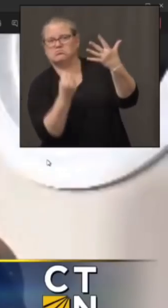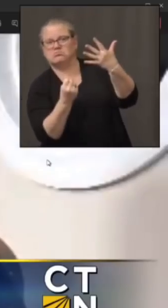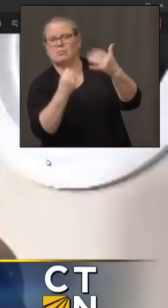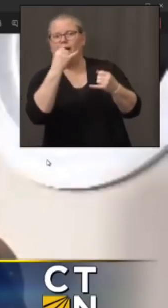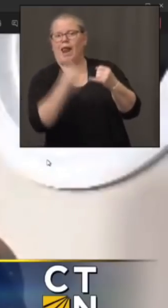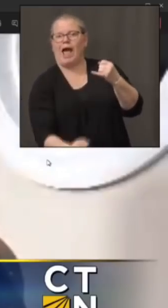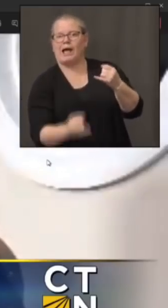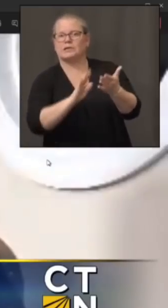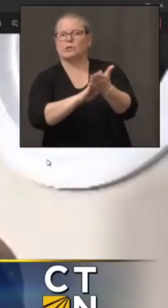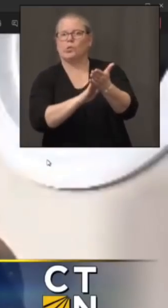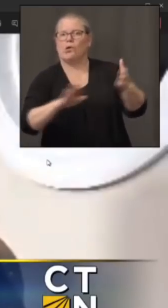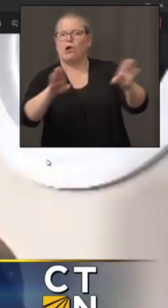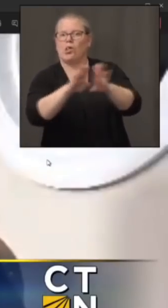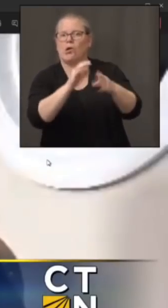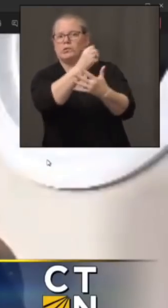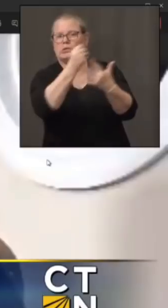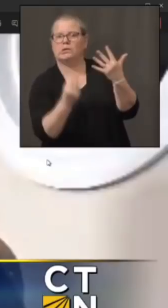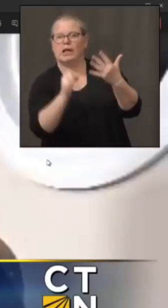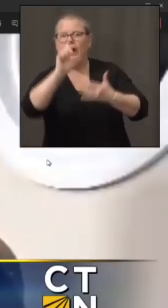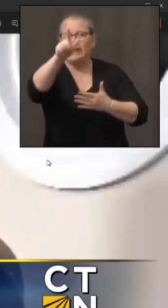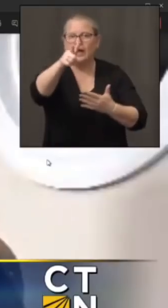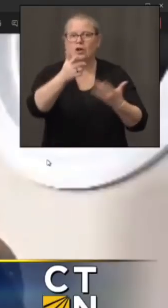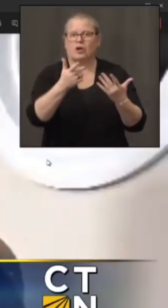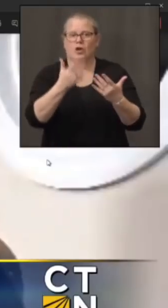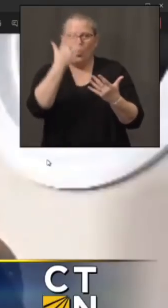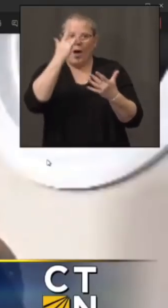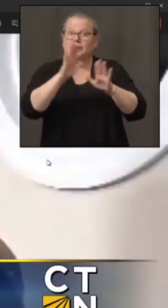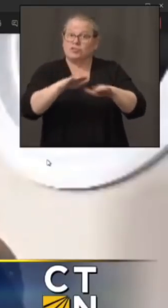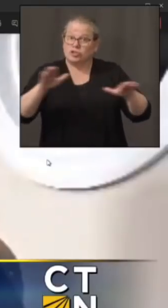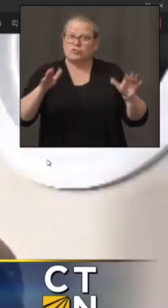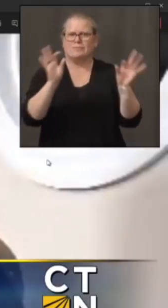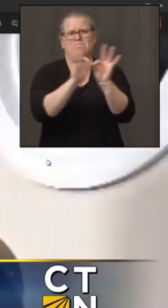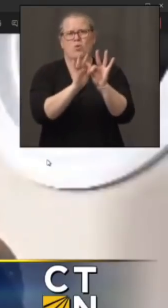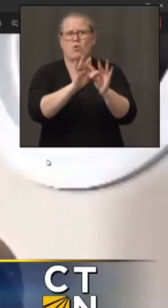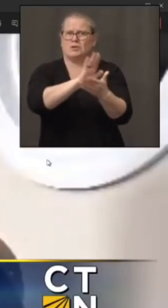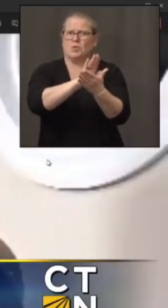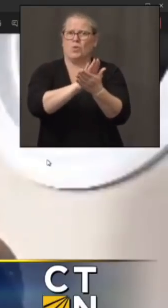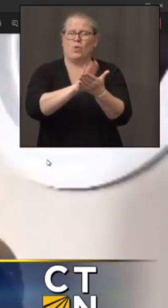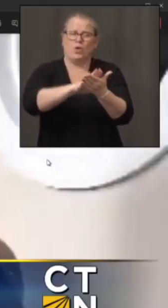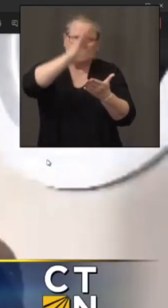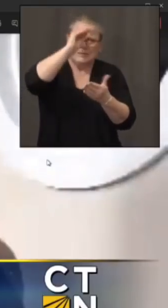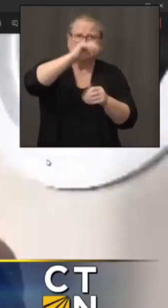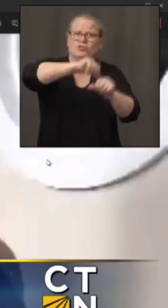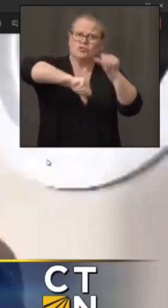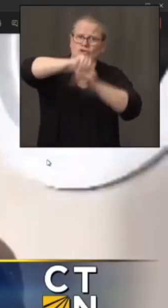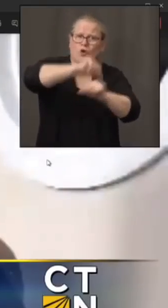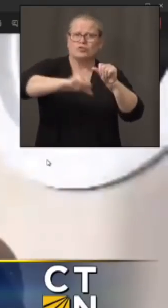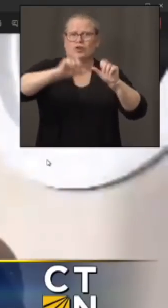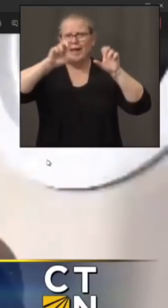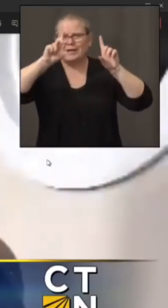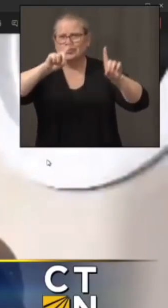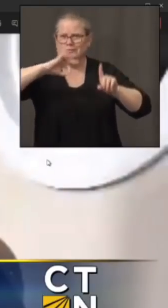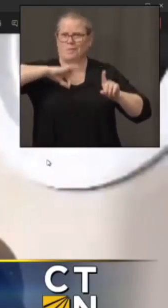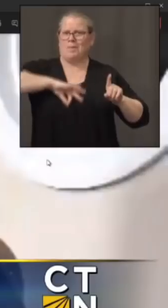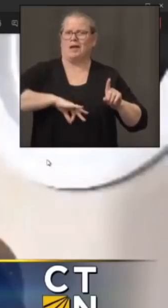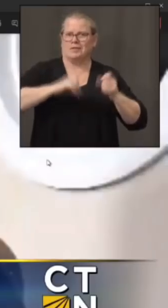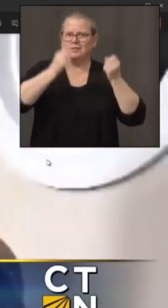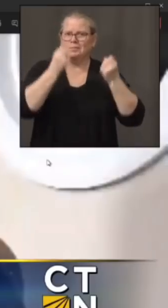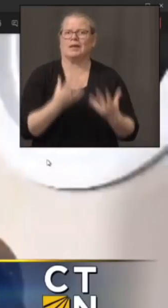or later on, because we want to try to keep children, especially young children, in the classroom because of all the social and educational benefits.